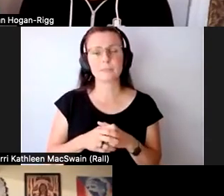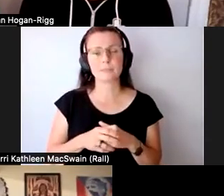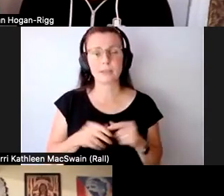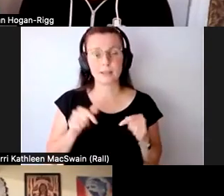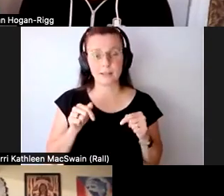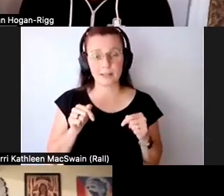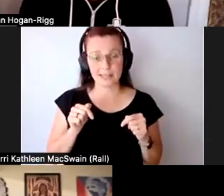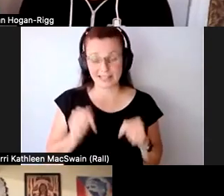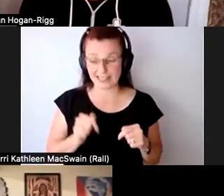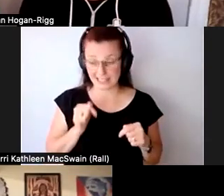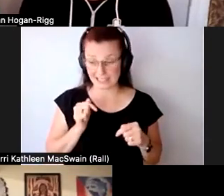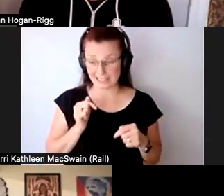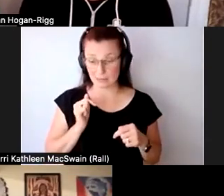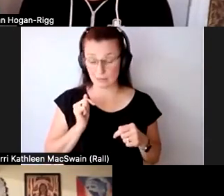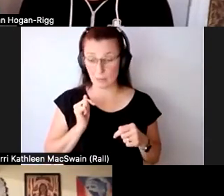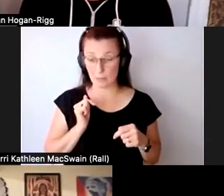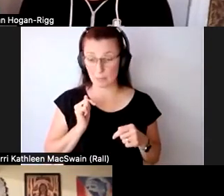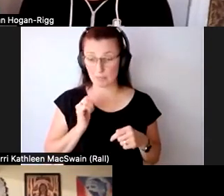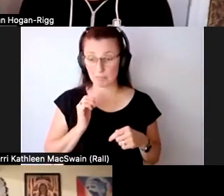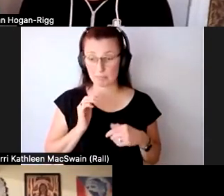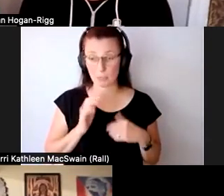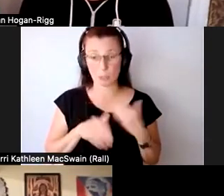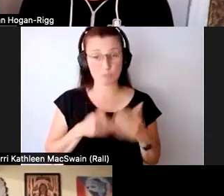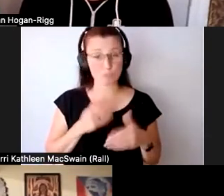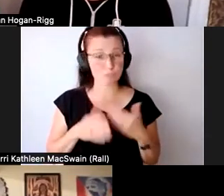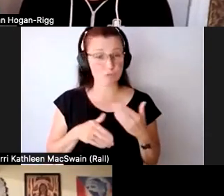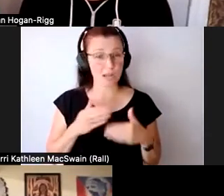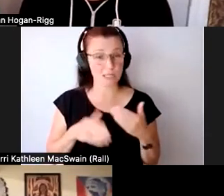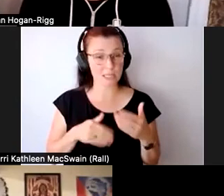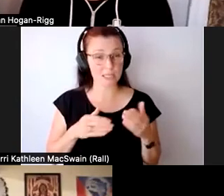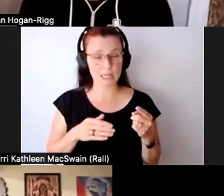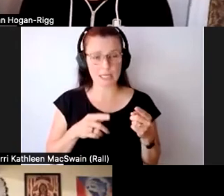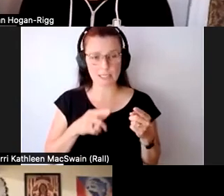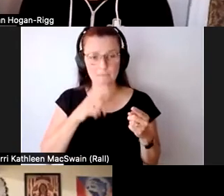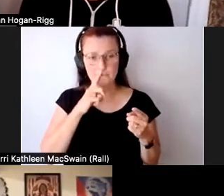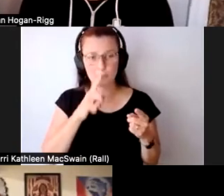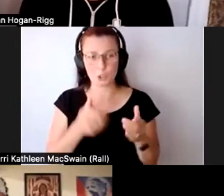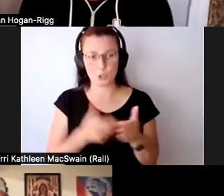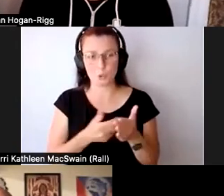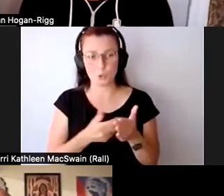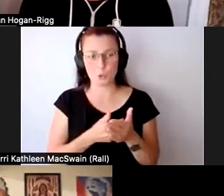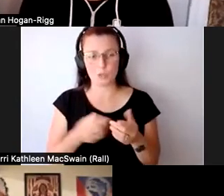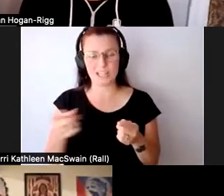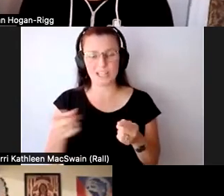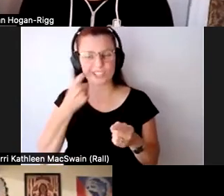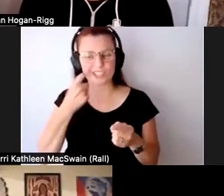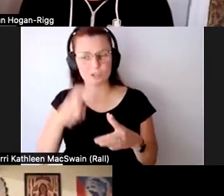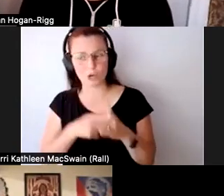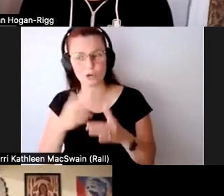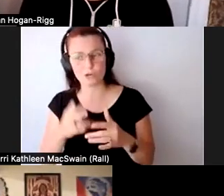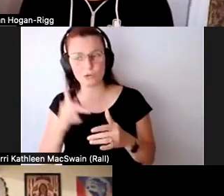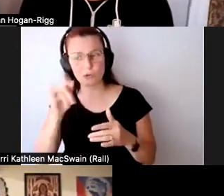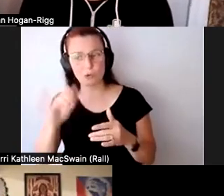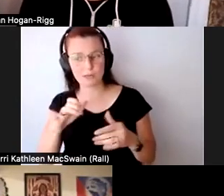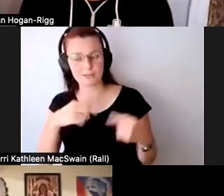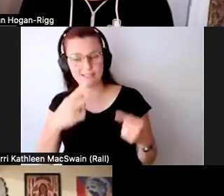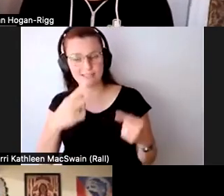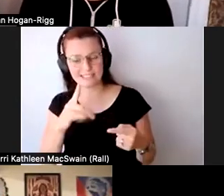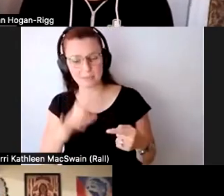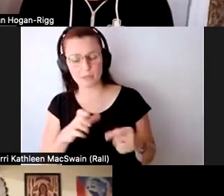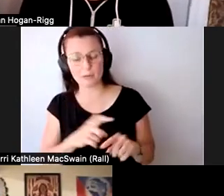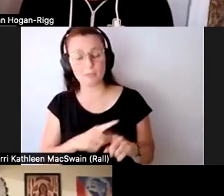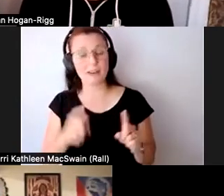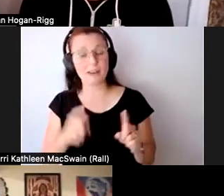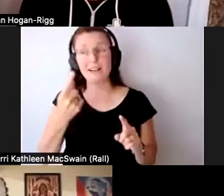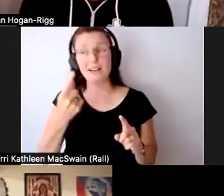is not something that has been happening in this country until New York in December, but we have 30 plus years of experience from around the world